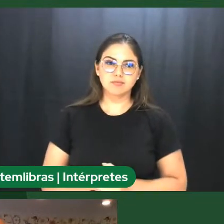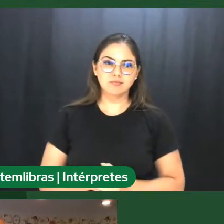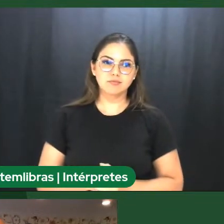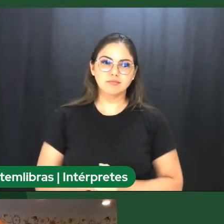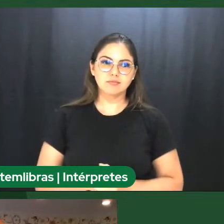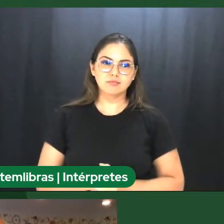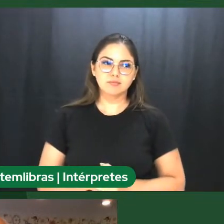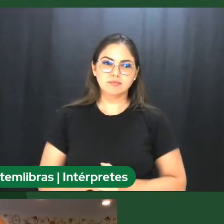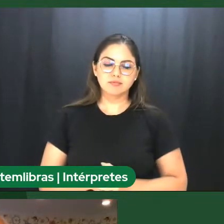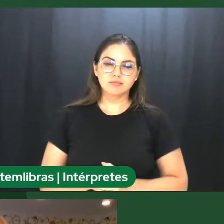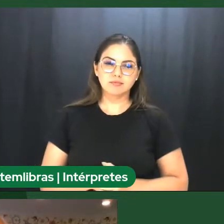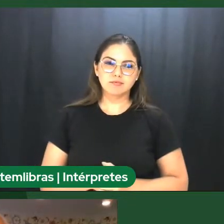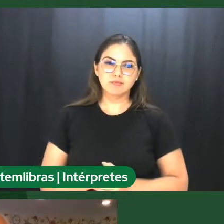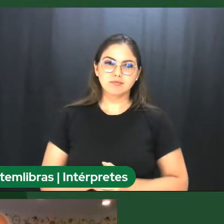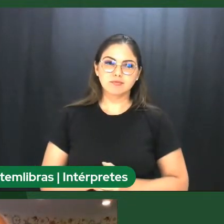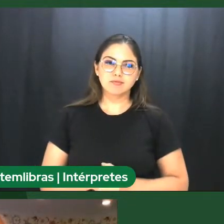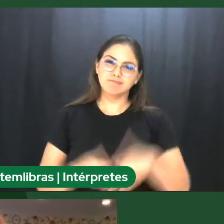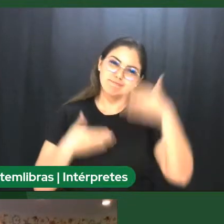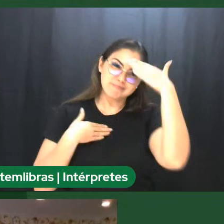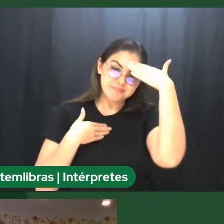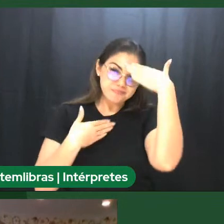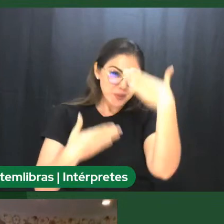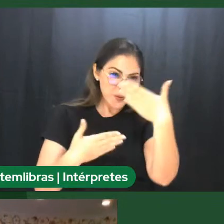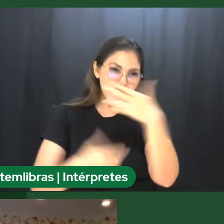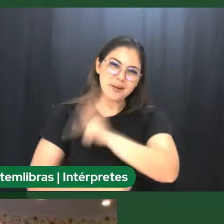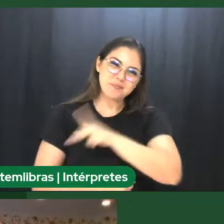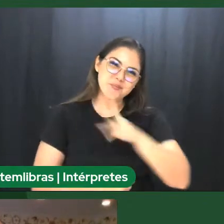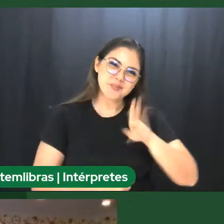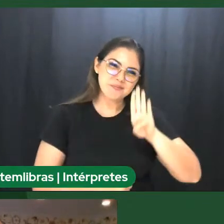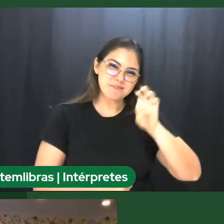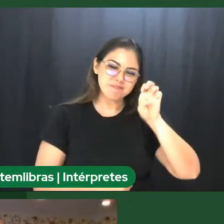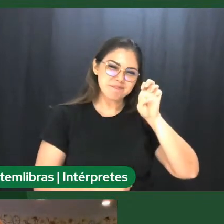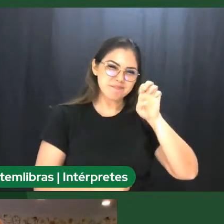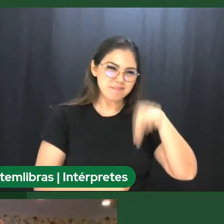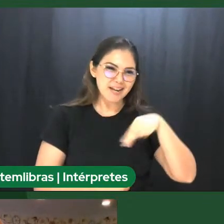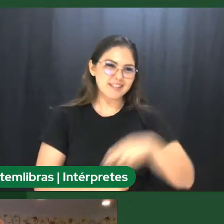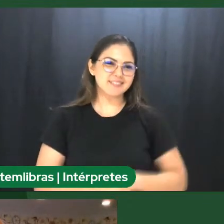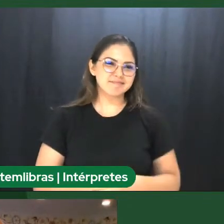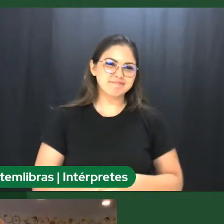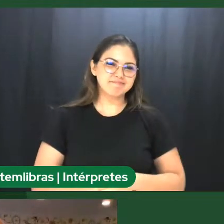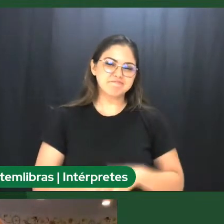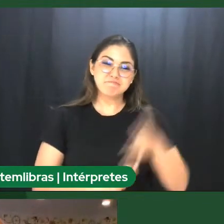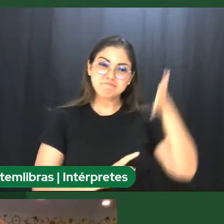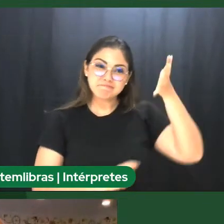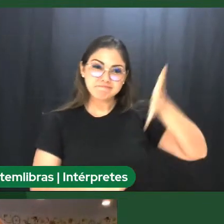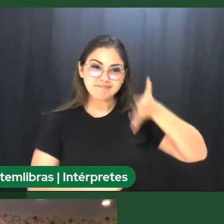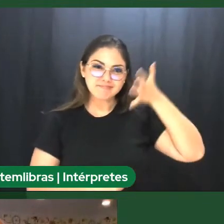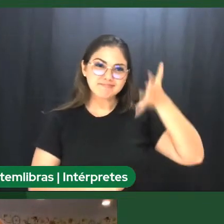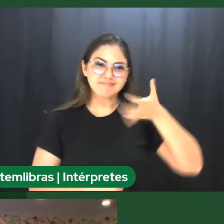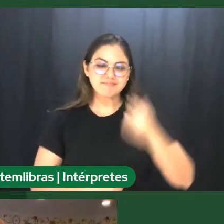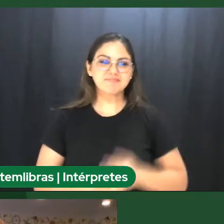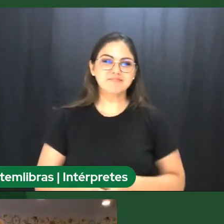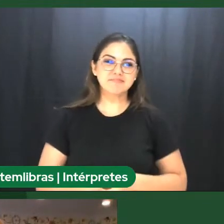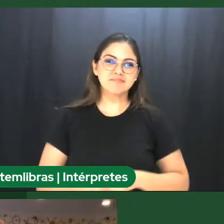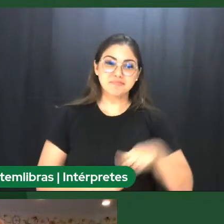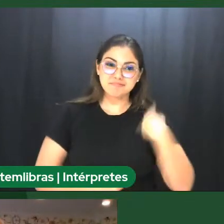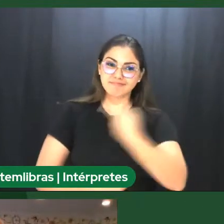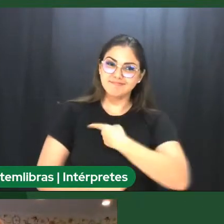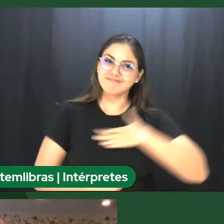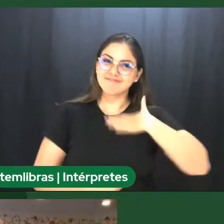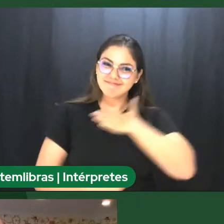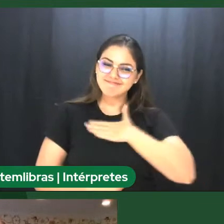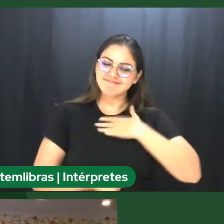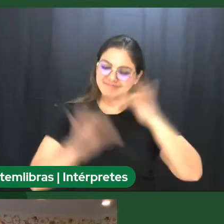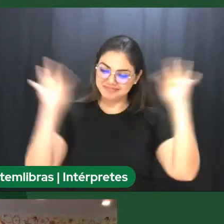Thank you, Professor Ben Shneiderman, for your talk. We are very happy to have you here